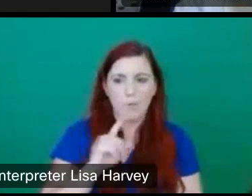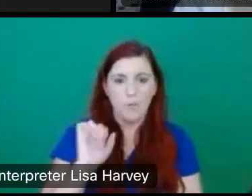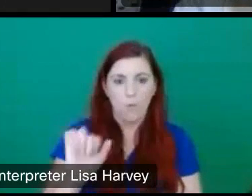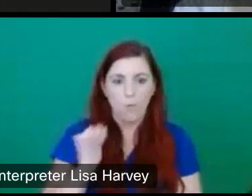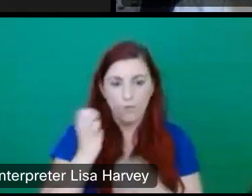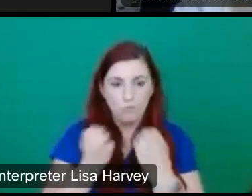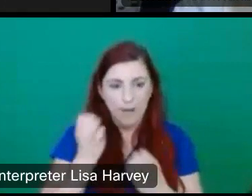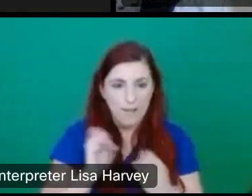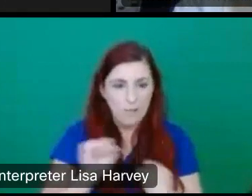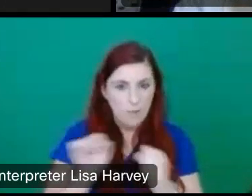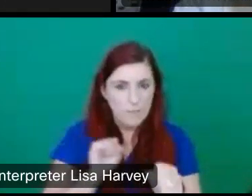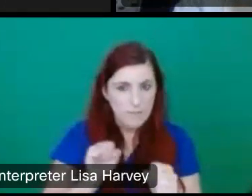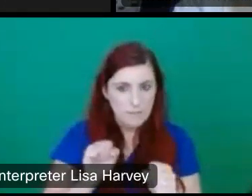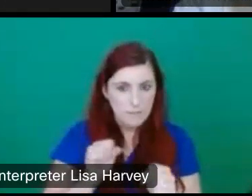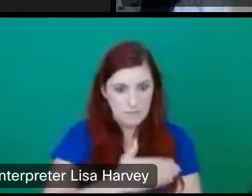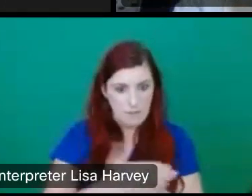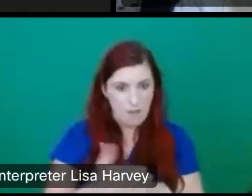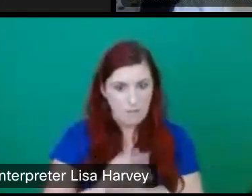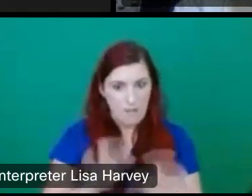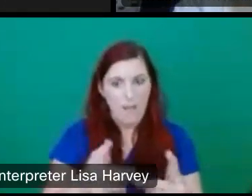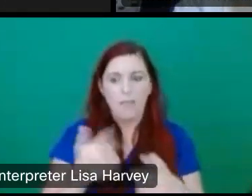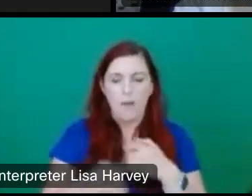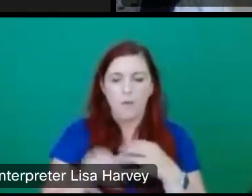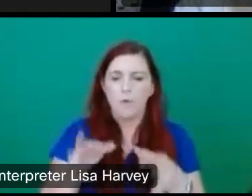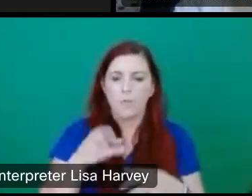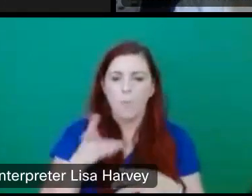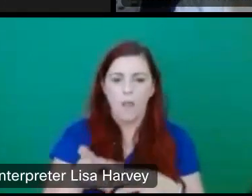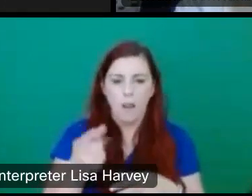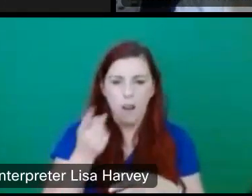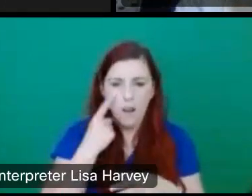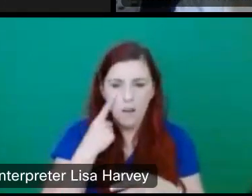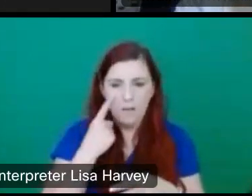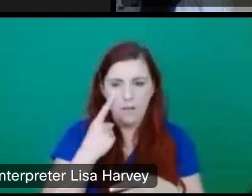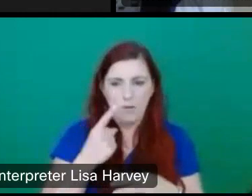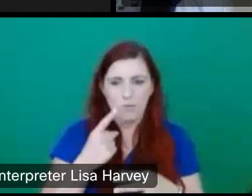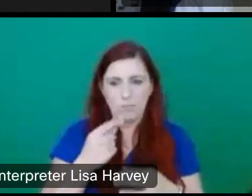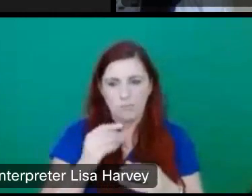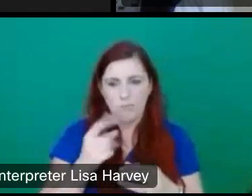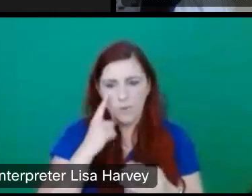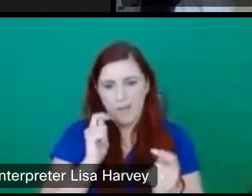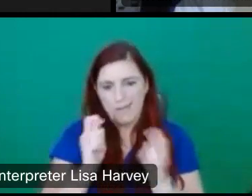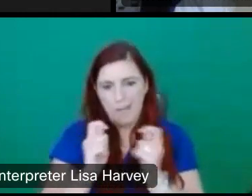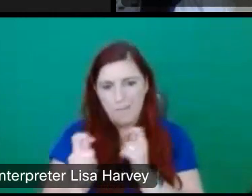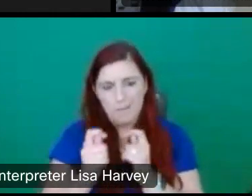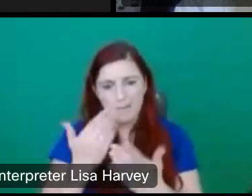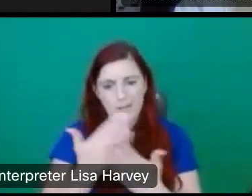services come online, certainly we will be looking to adapt the legislation